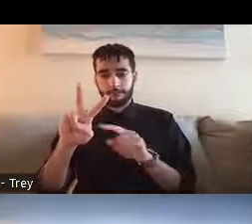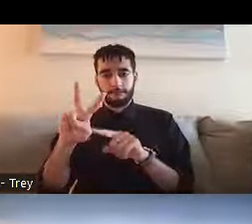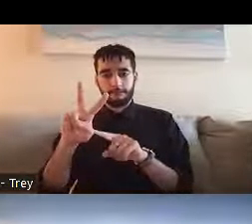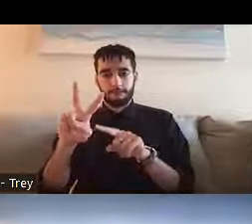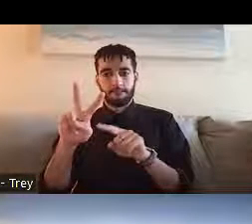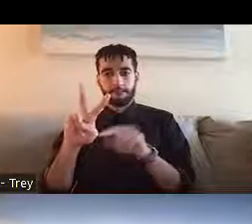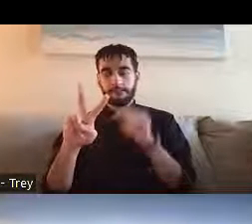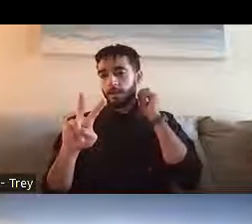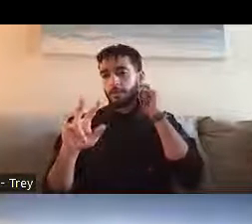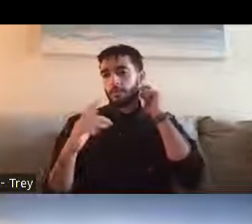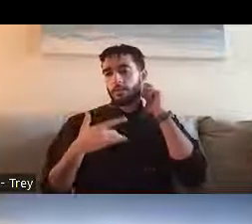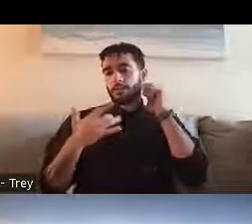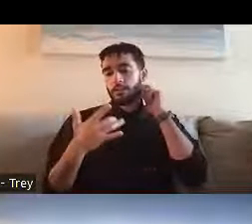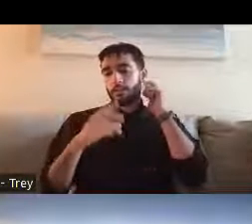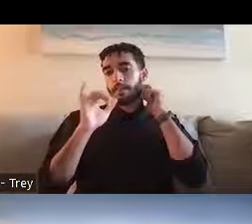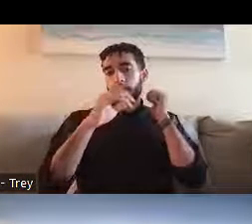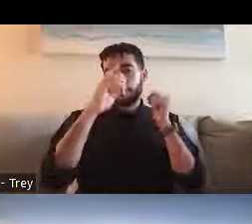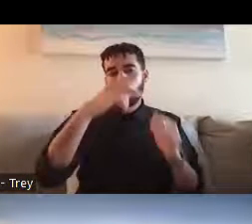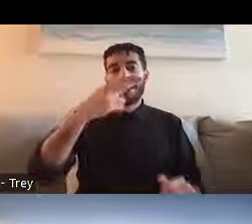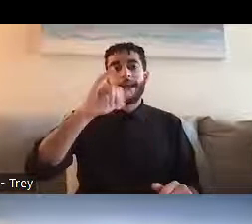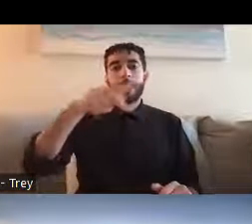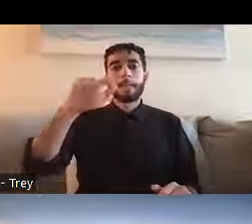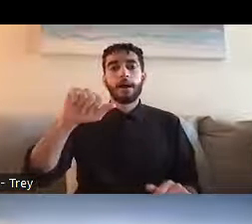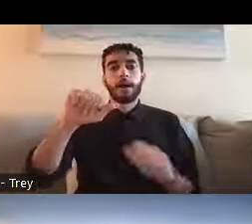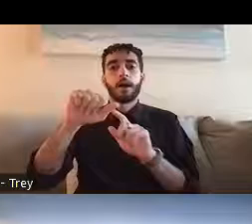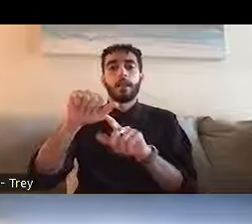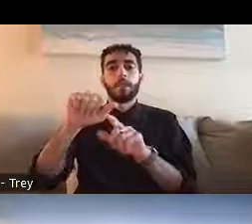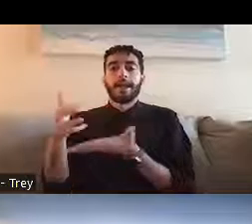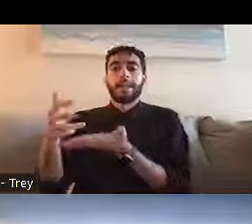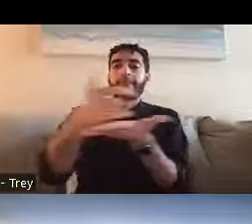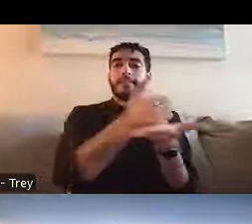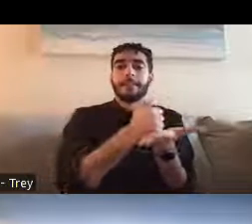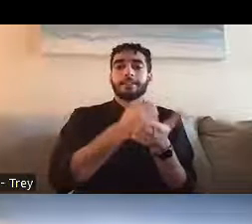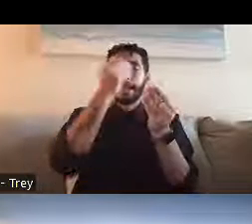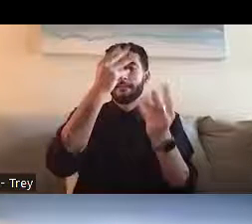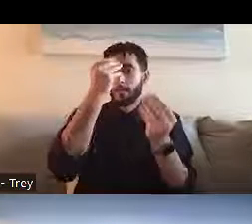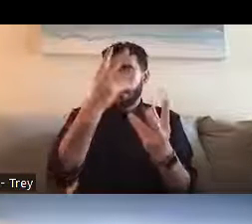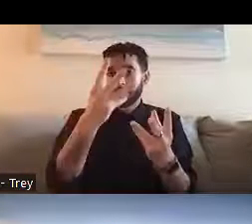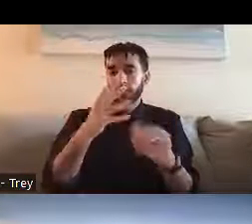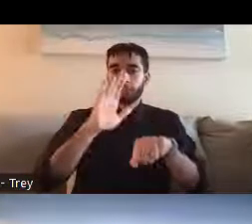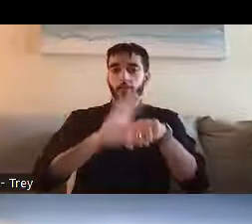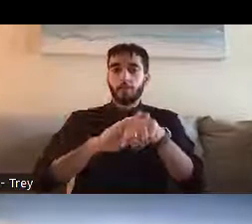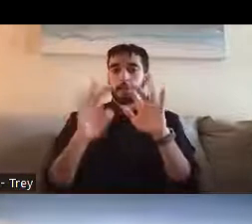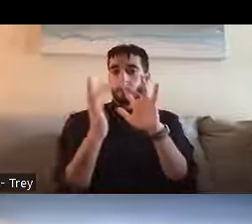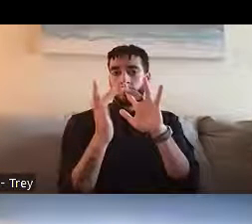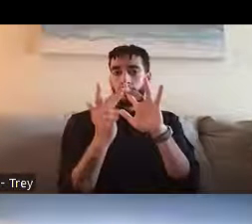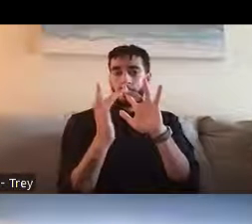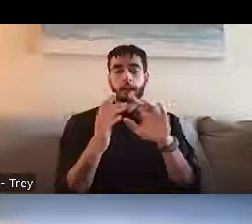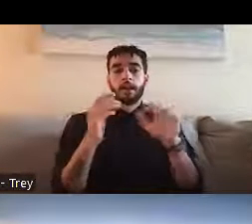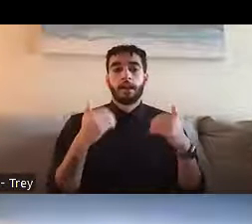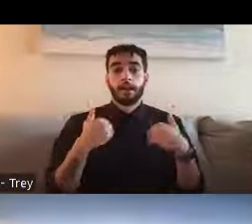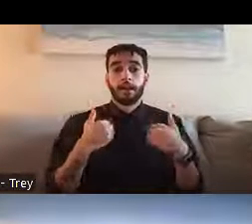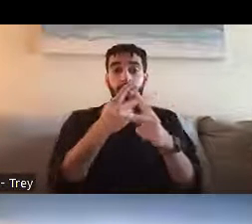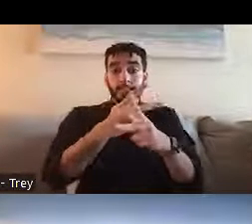cloud-based, HIPAA-compliant client record system. So this is a technology that has been implemented across 11 caregiver resource centers